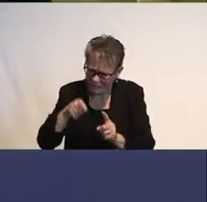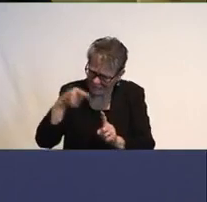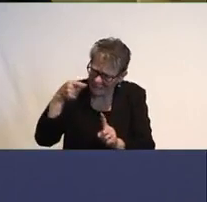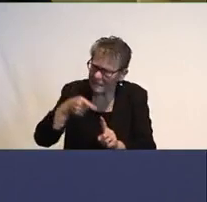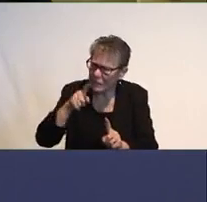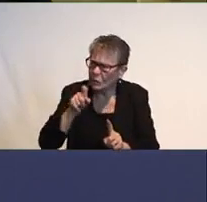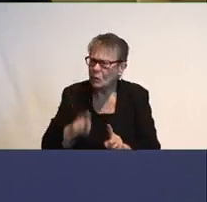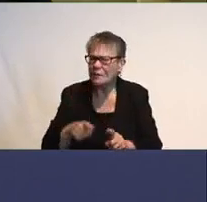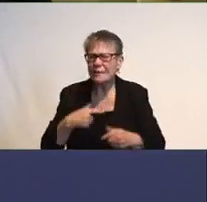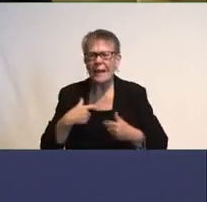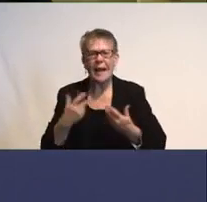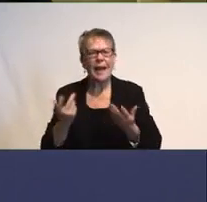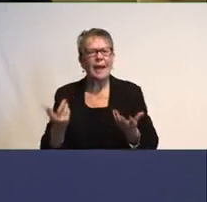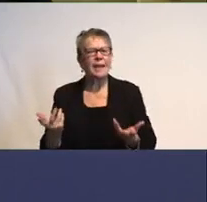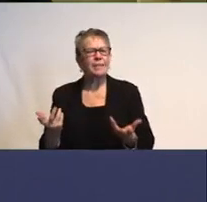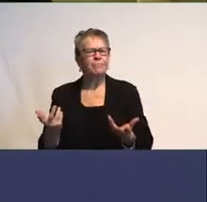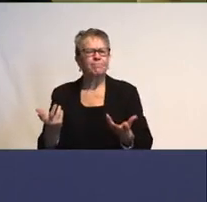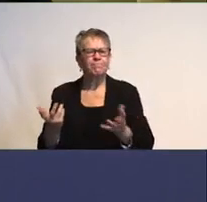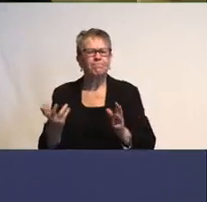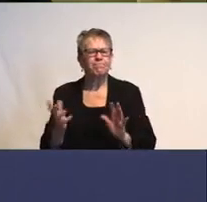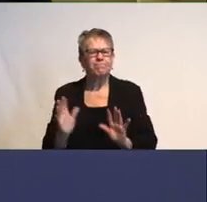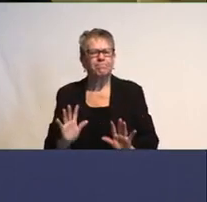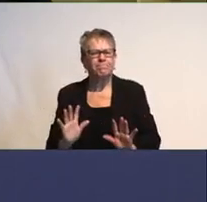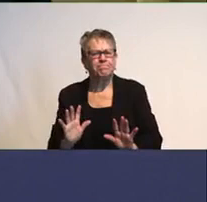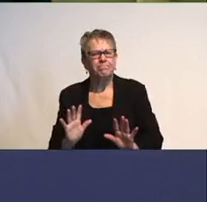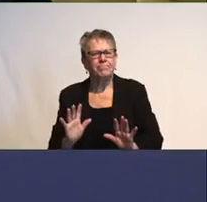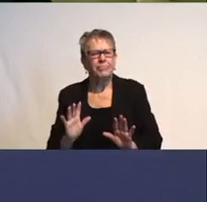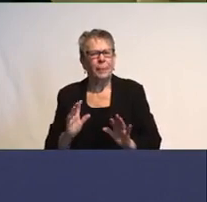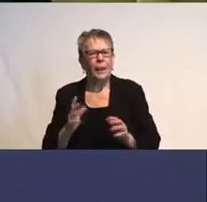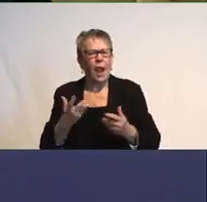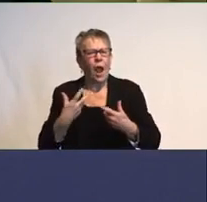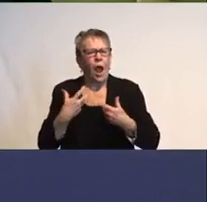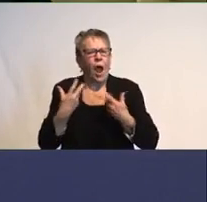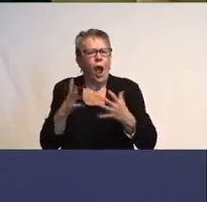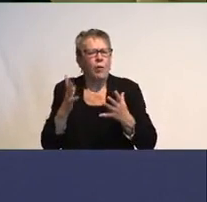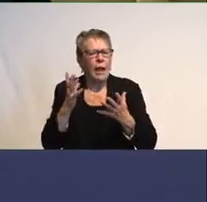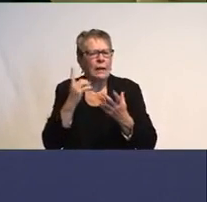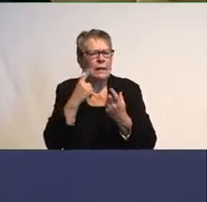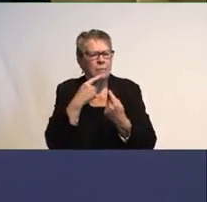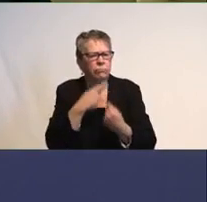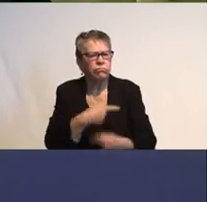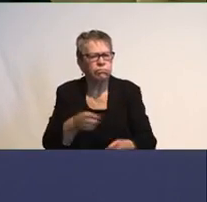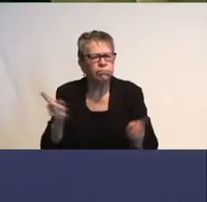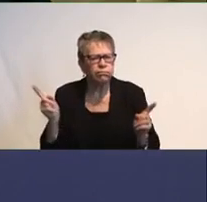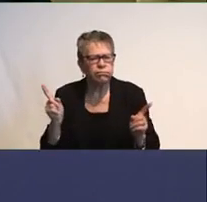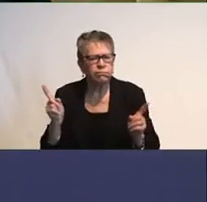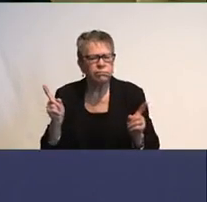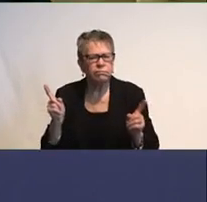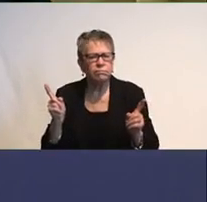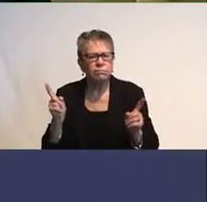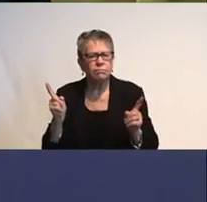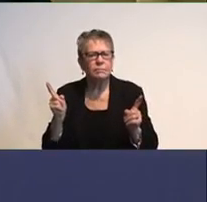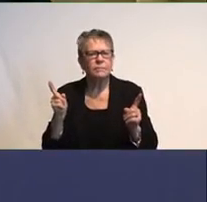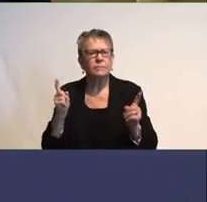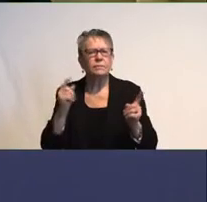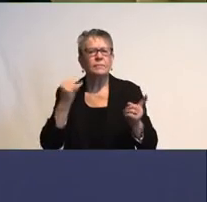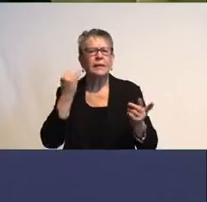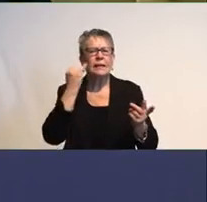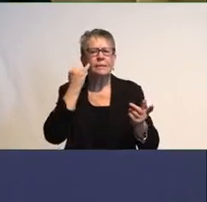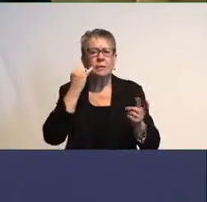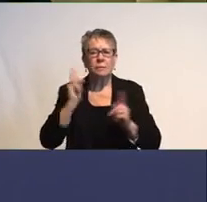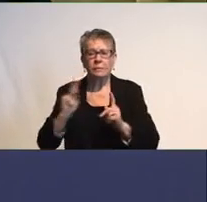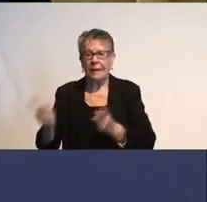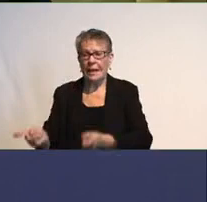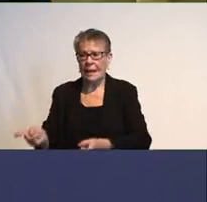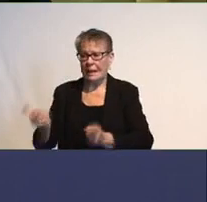smoking with the pilot bill. But I have said as a standalone matter, if a bill came to my desk that did ban